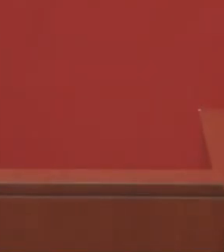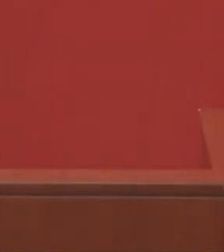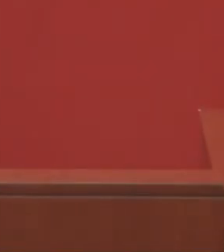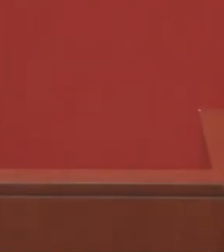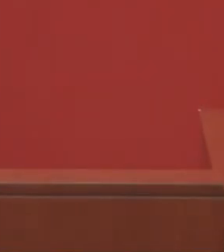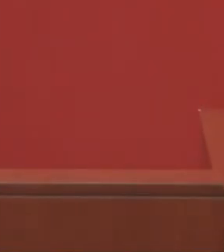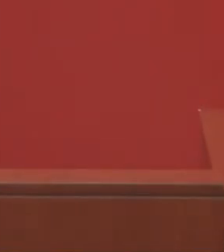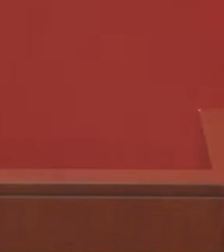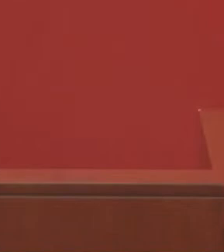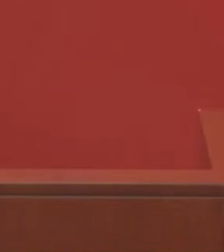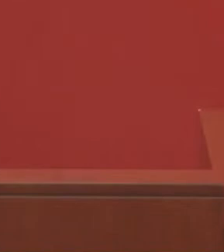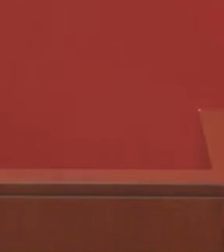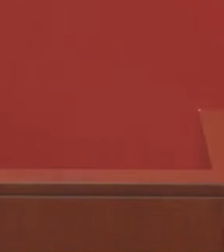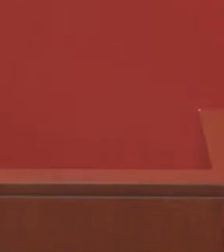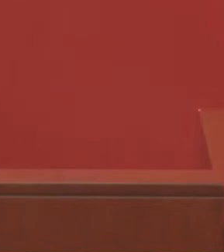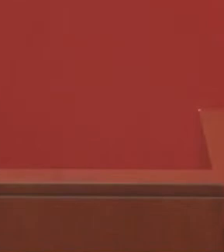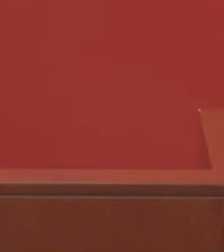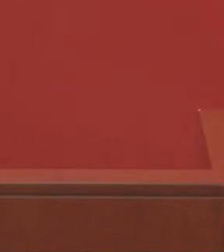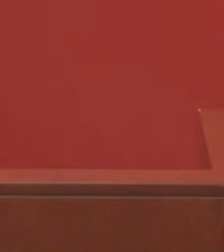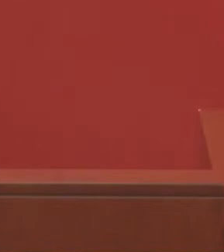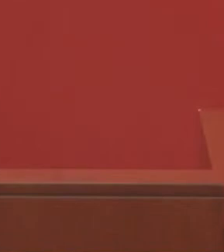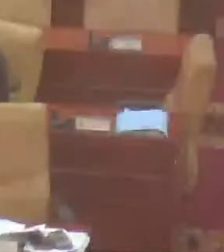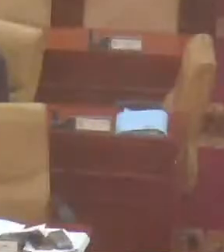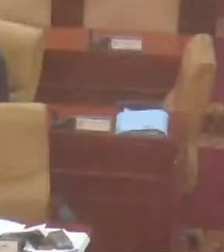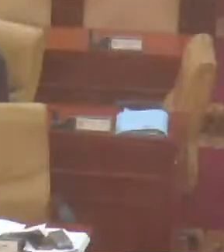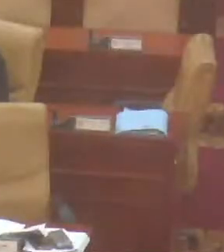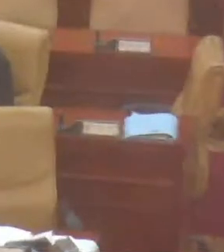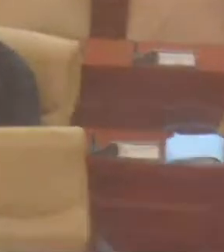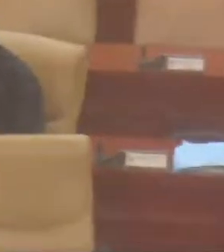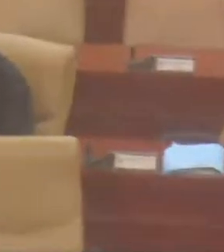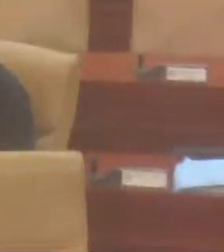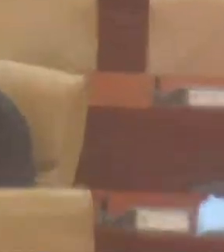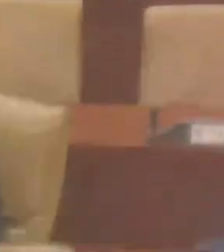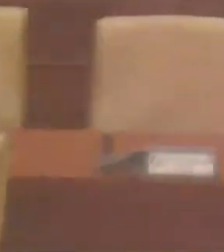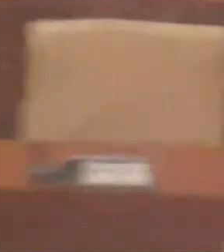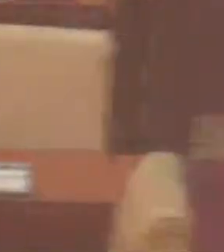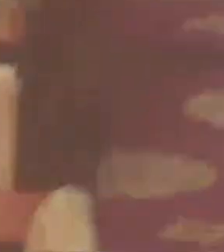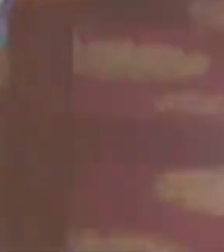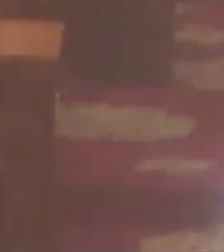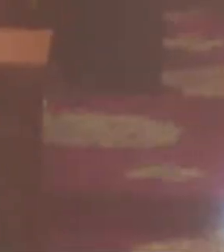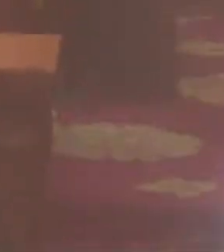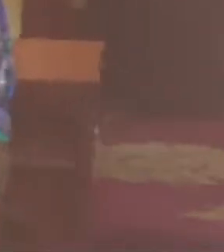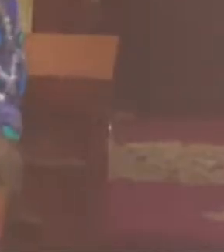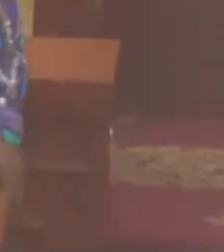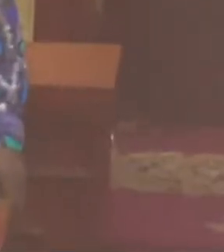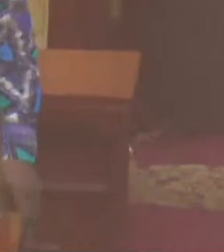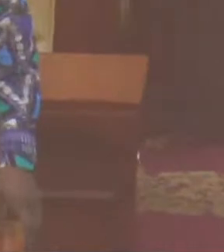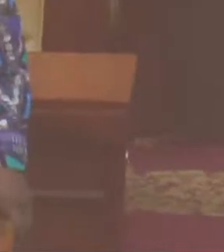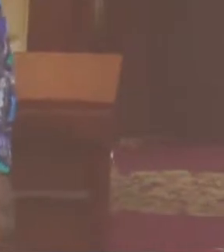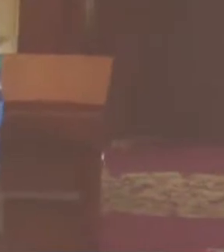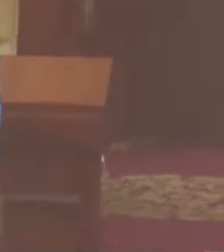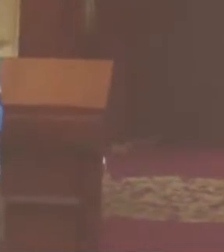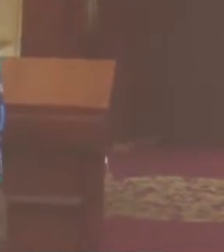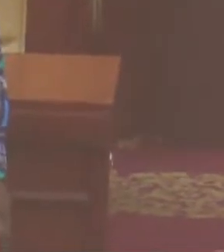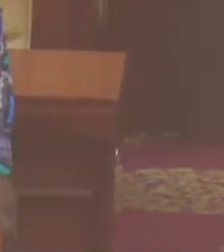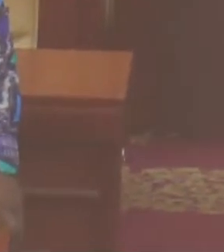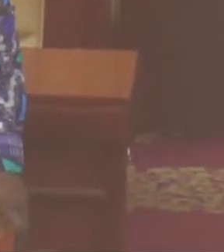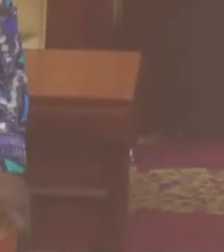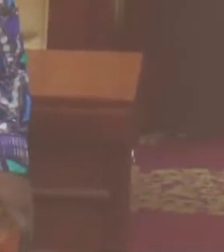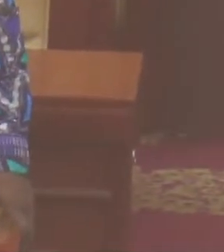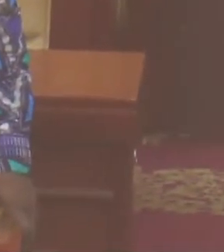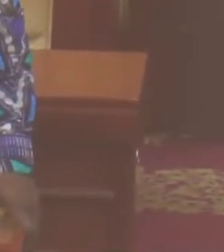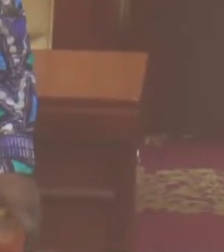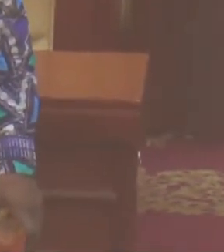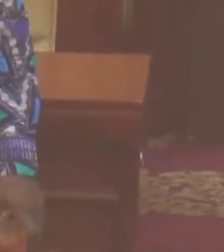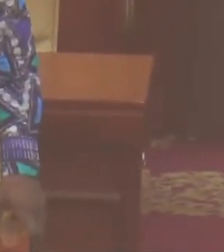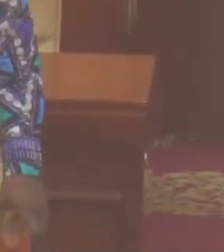hour. As a matter of fact, when the statement was being read, we were paying attention,